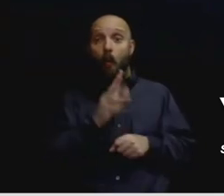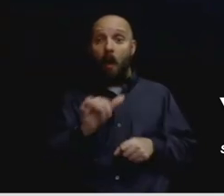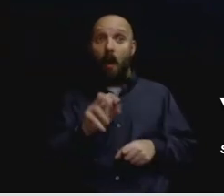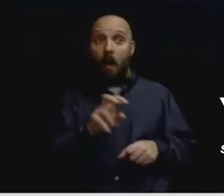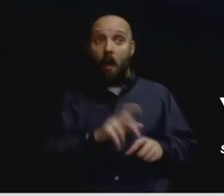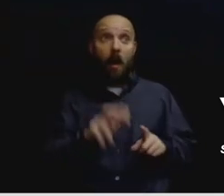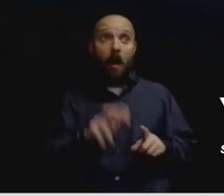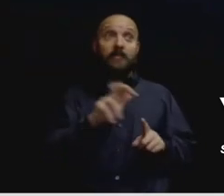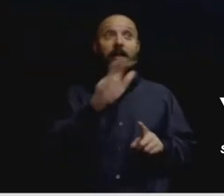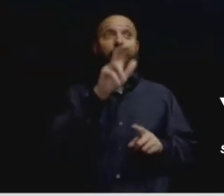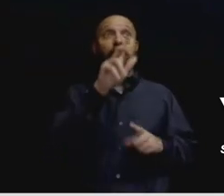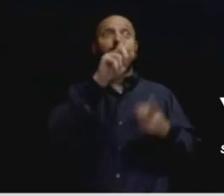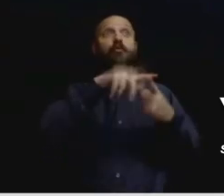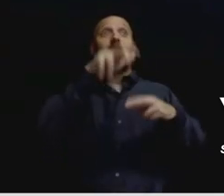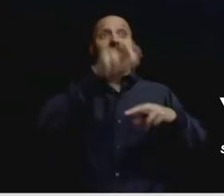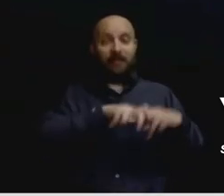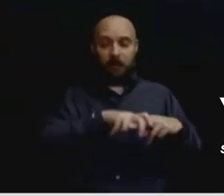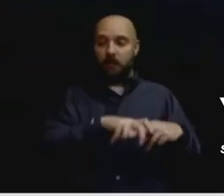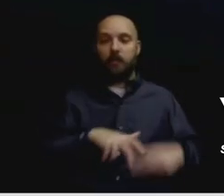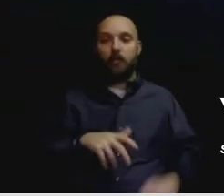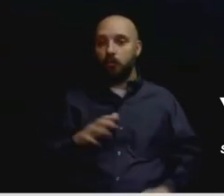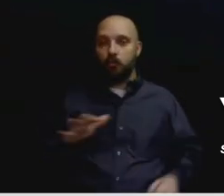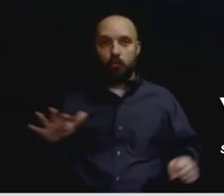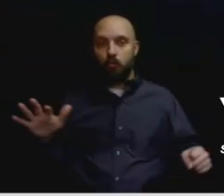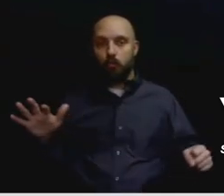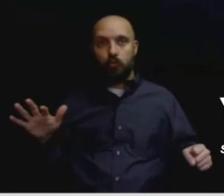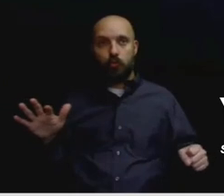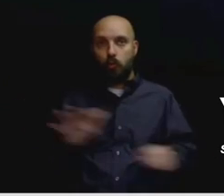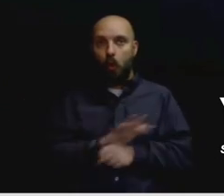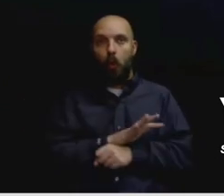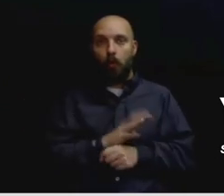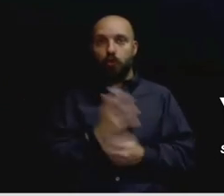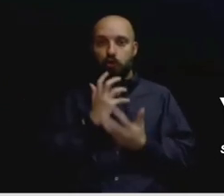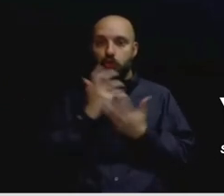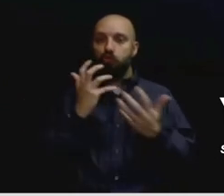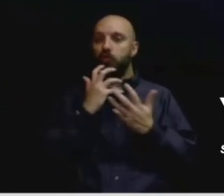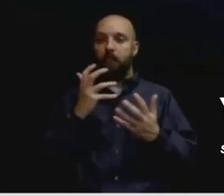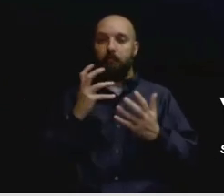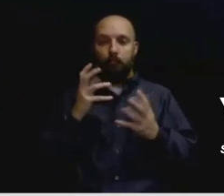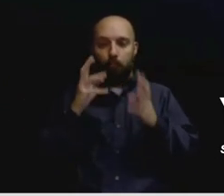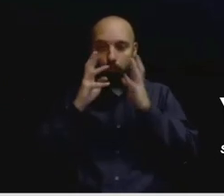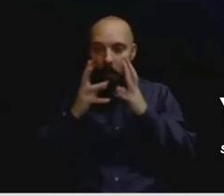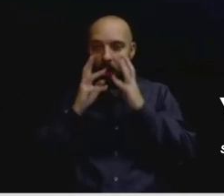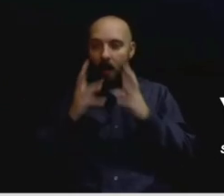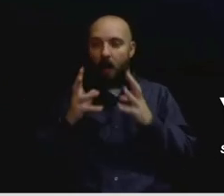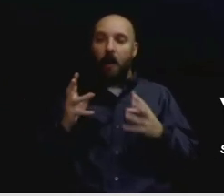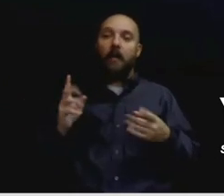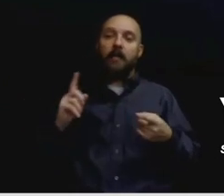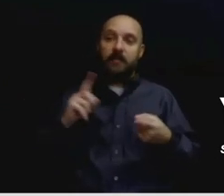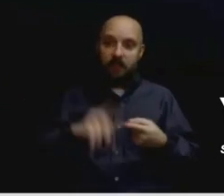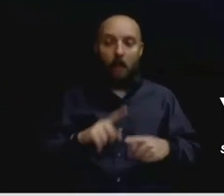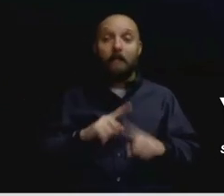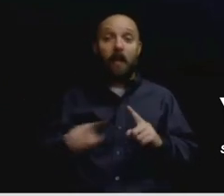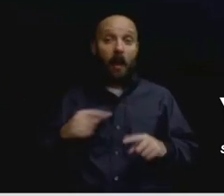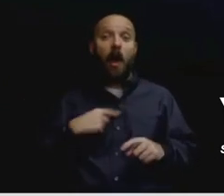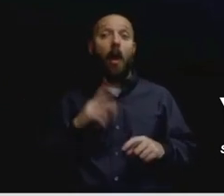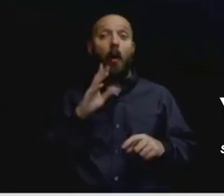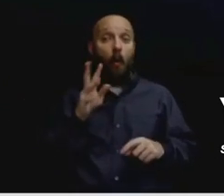seat was just total scream, cry but I was able to ask